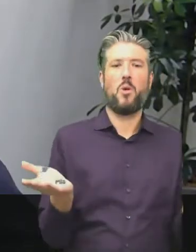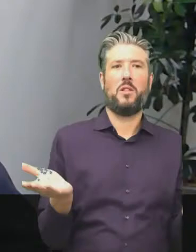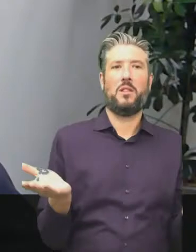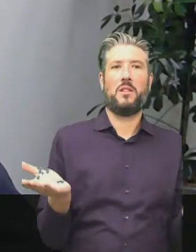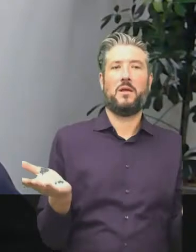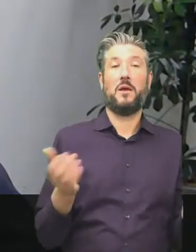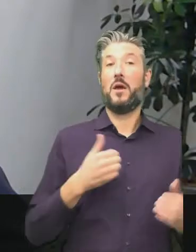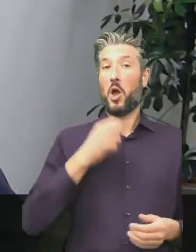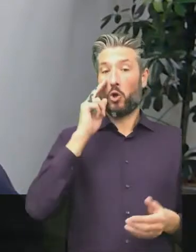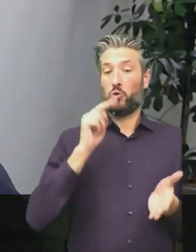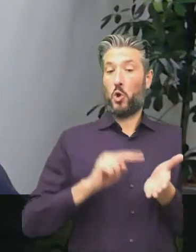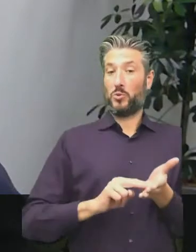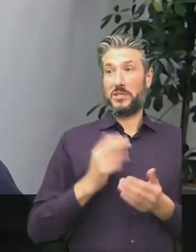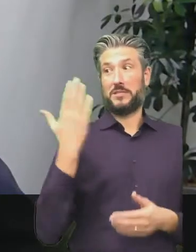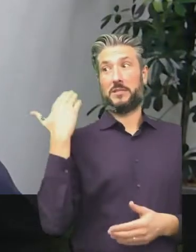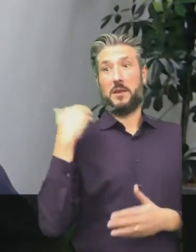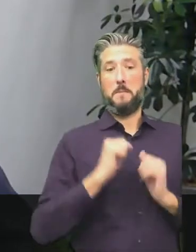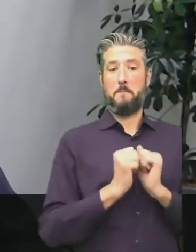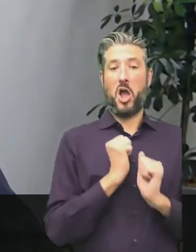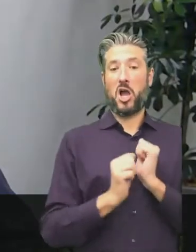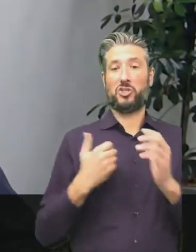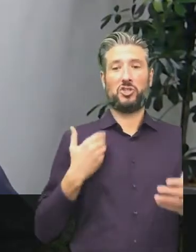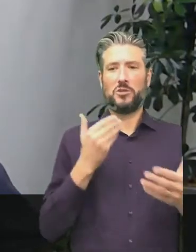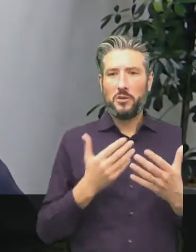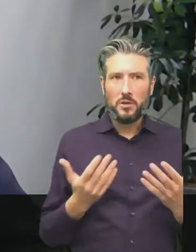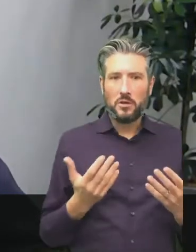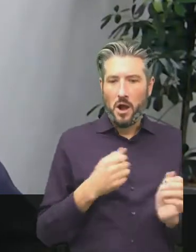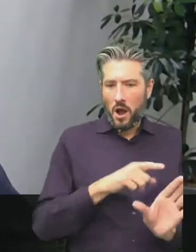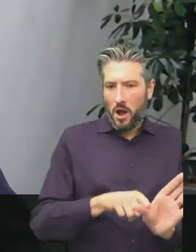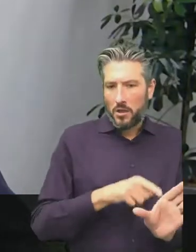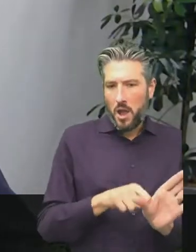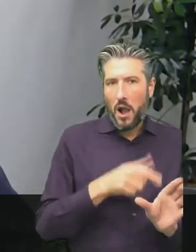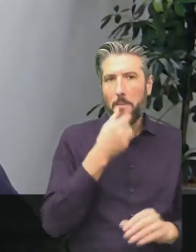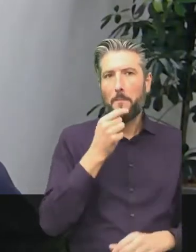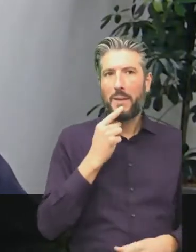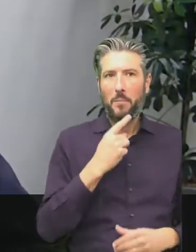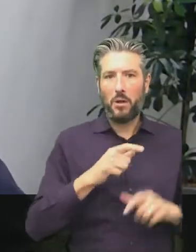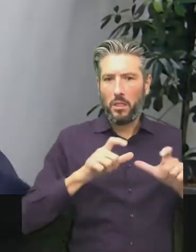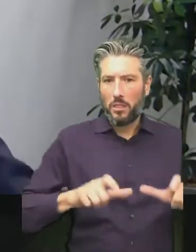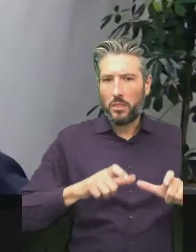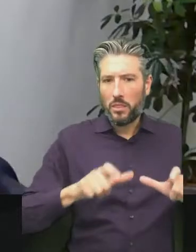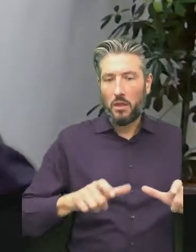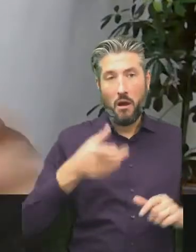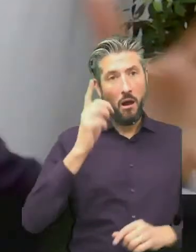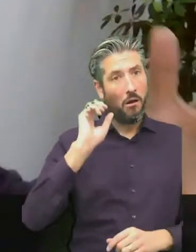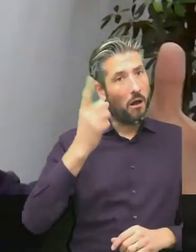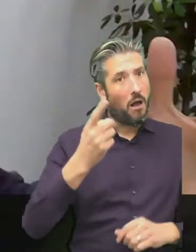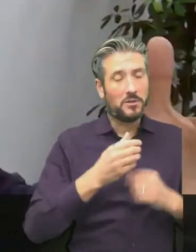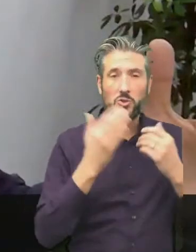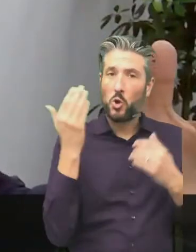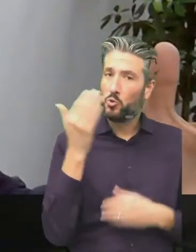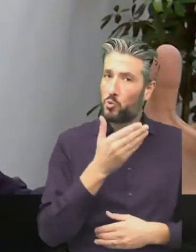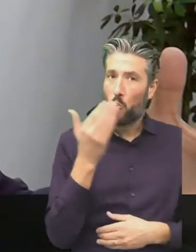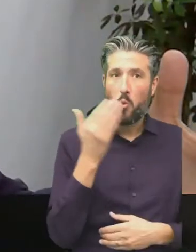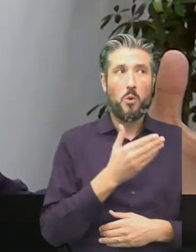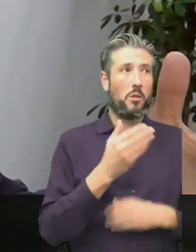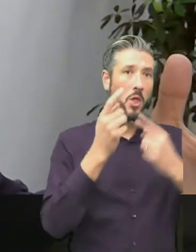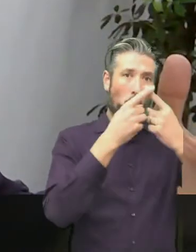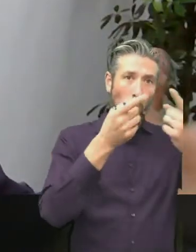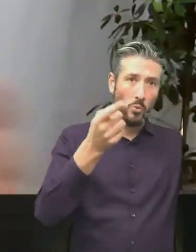of young Londoners who couldn't go to school or college or university who didn't have access